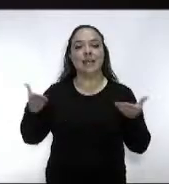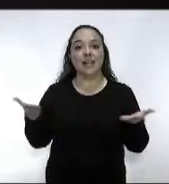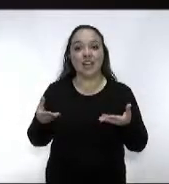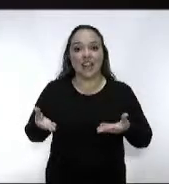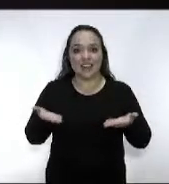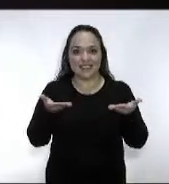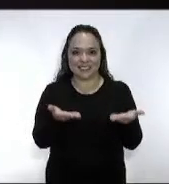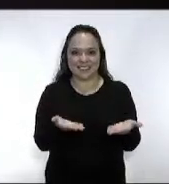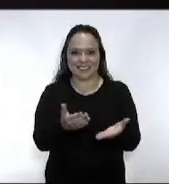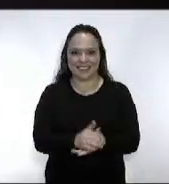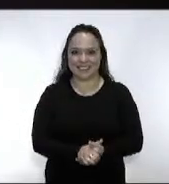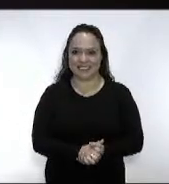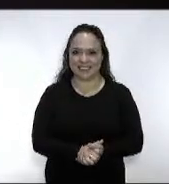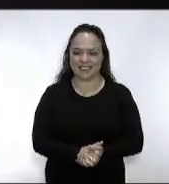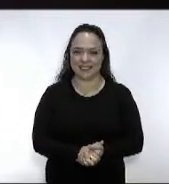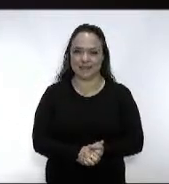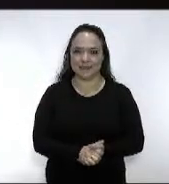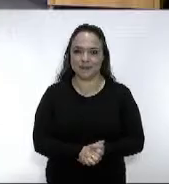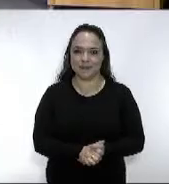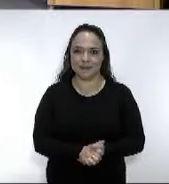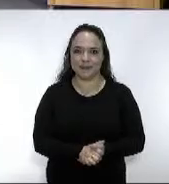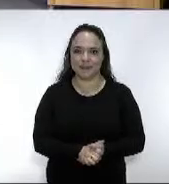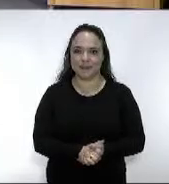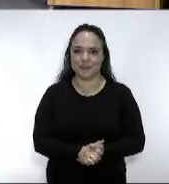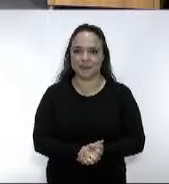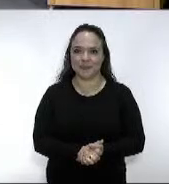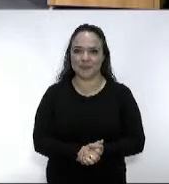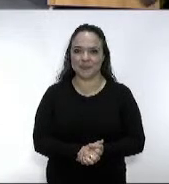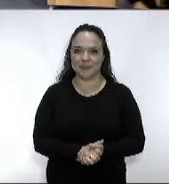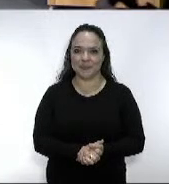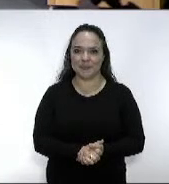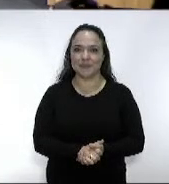President of Kent State University, Todd Dyken.